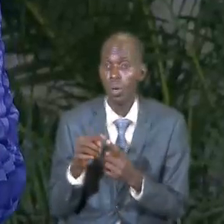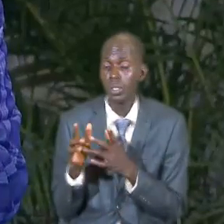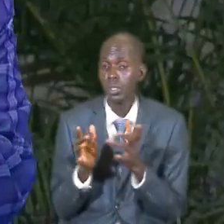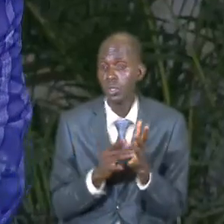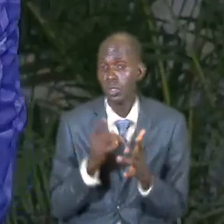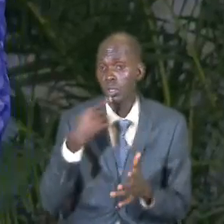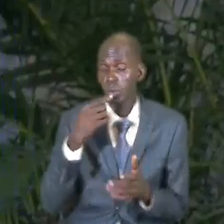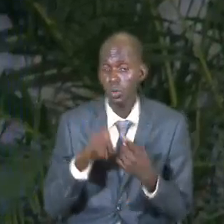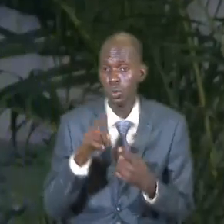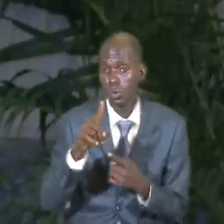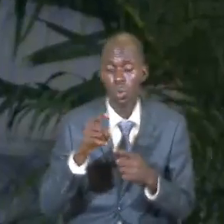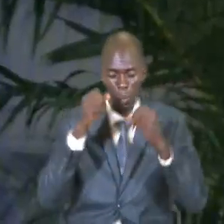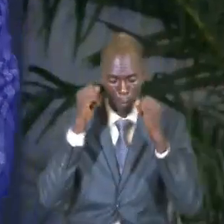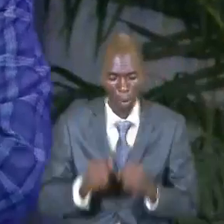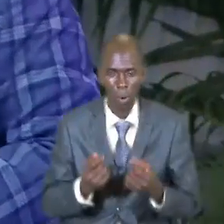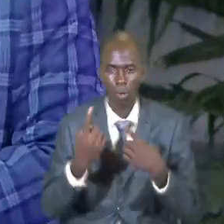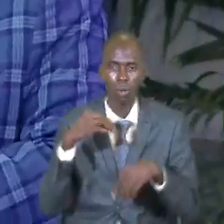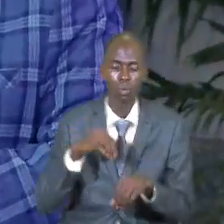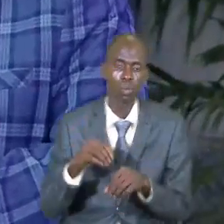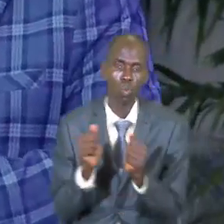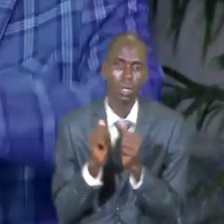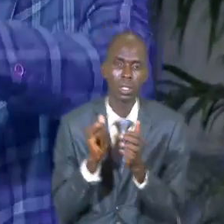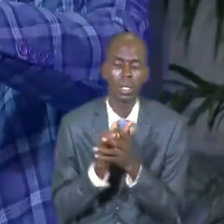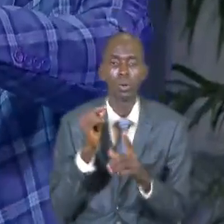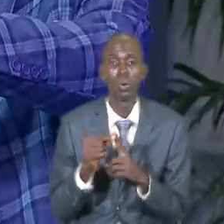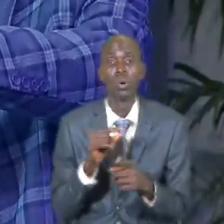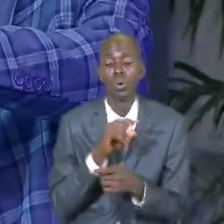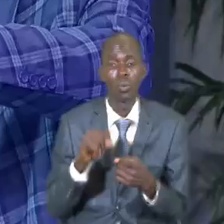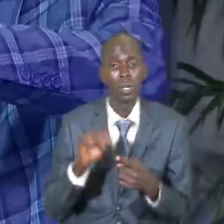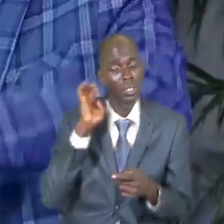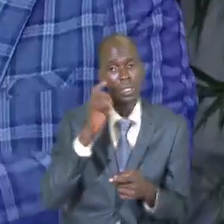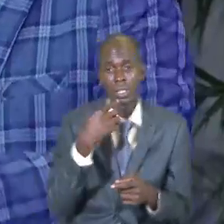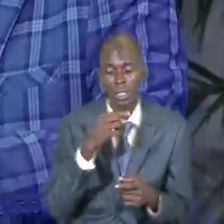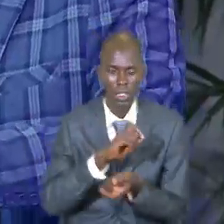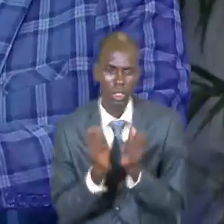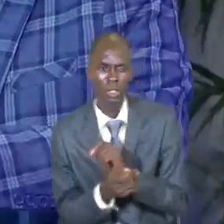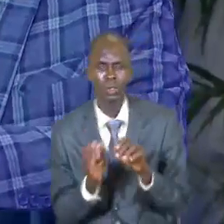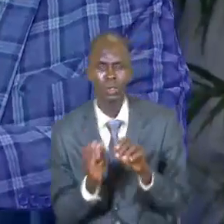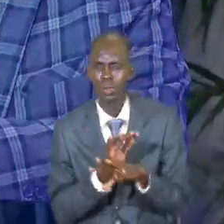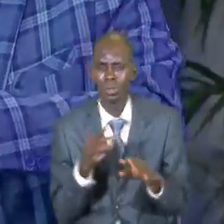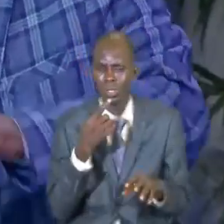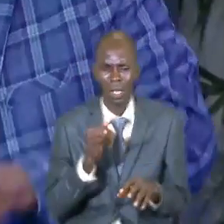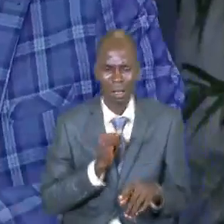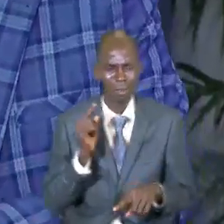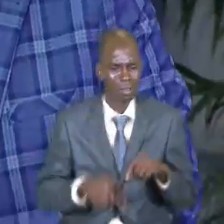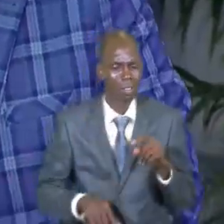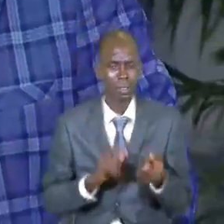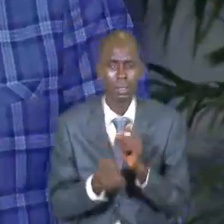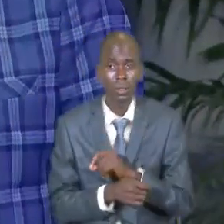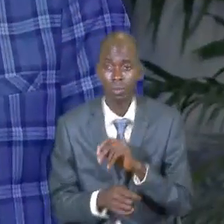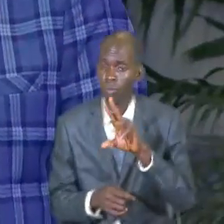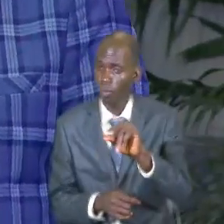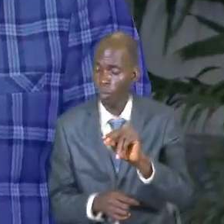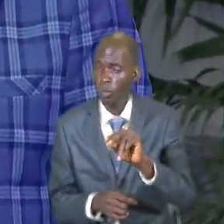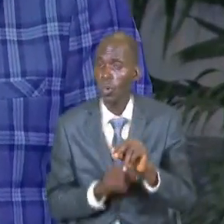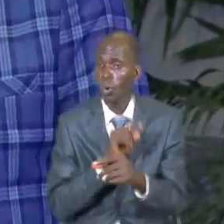word. When you say change, don't say, I cannot change. Hold on. When Jesus speaks, power